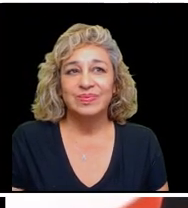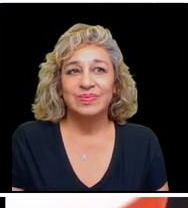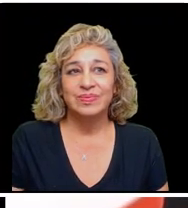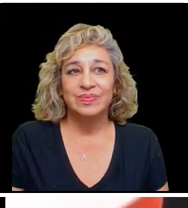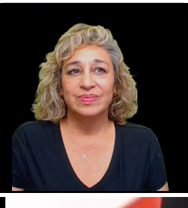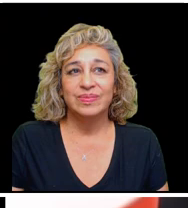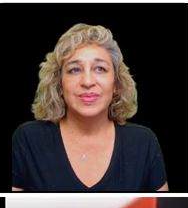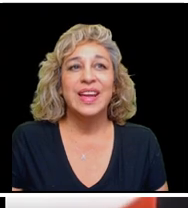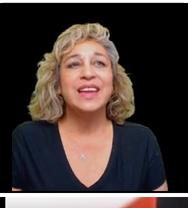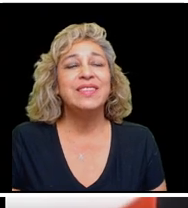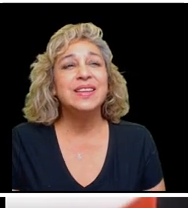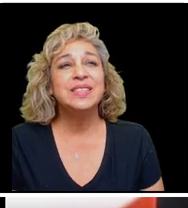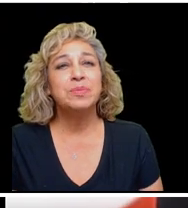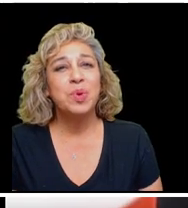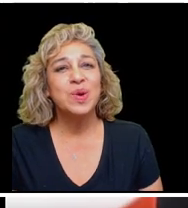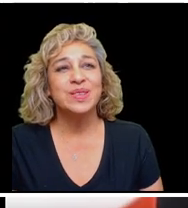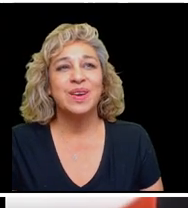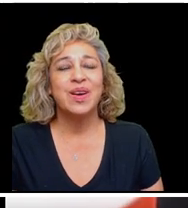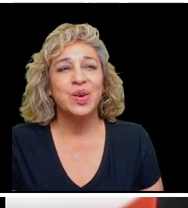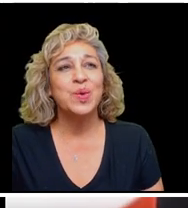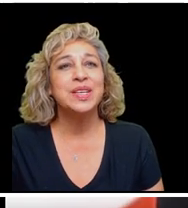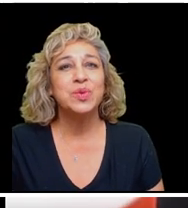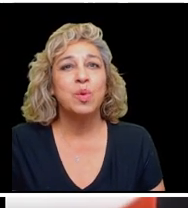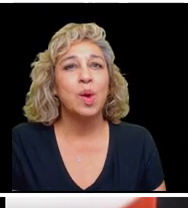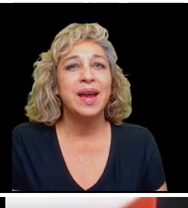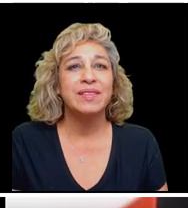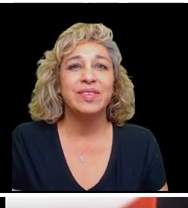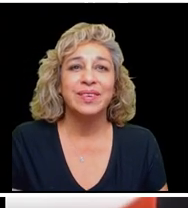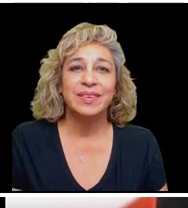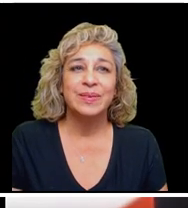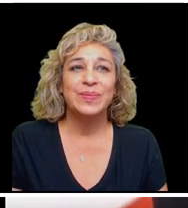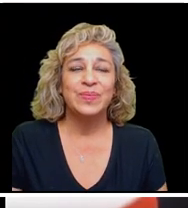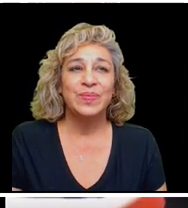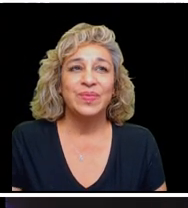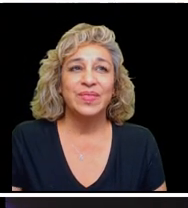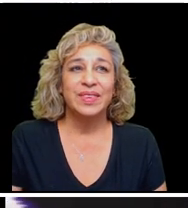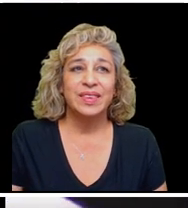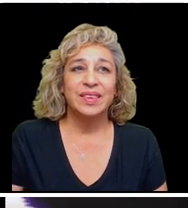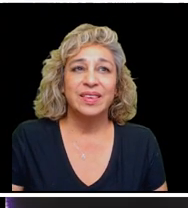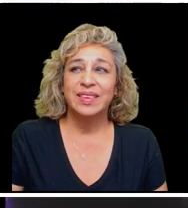and these supports are going to arrive